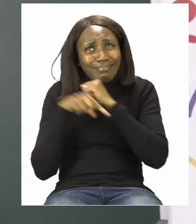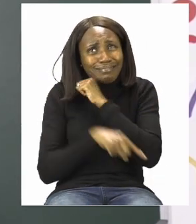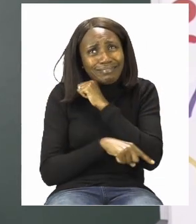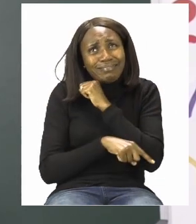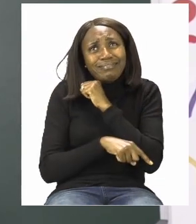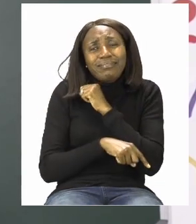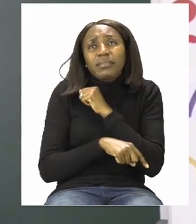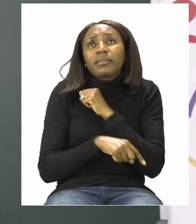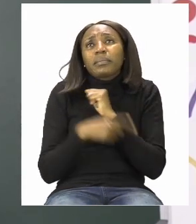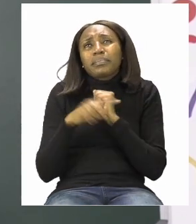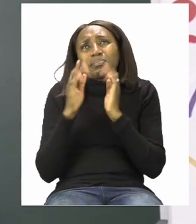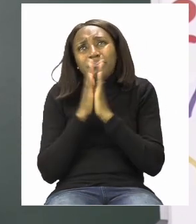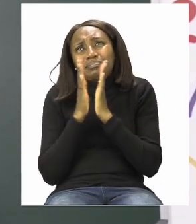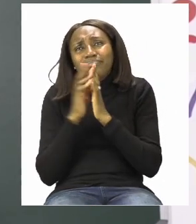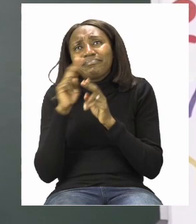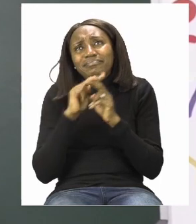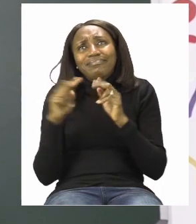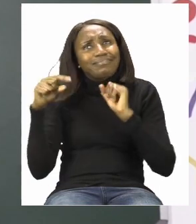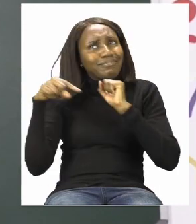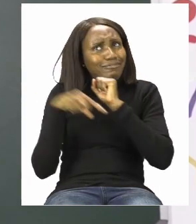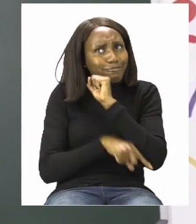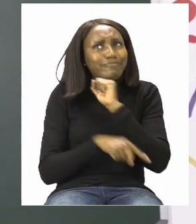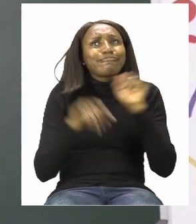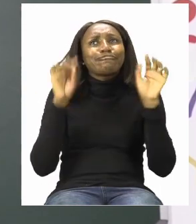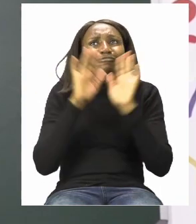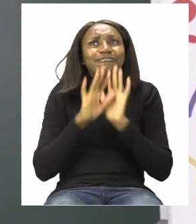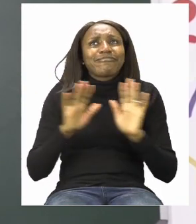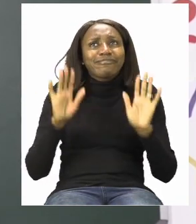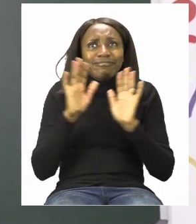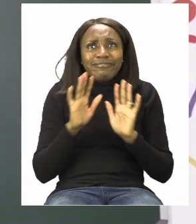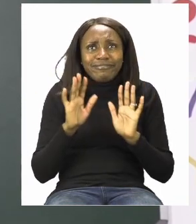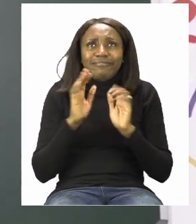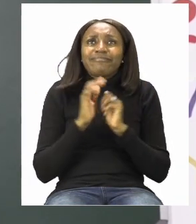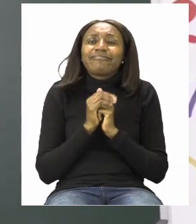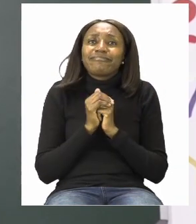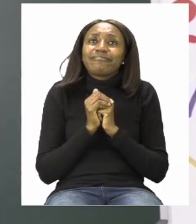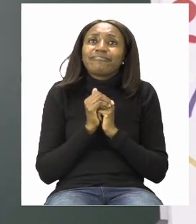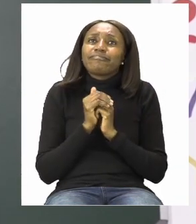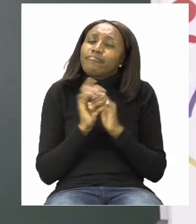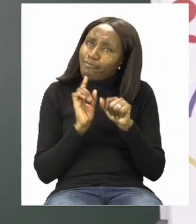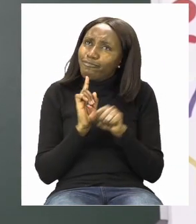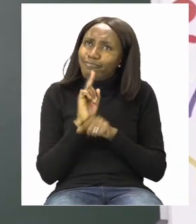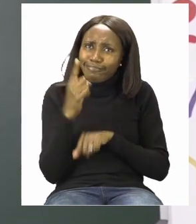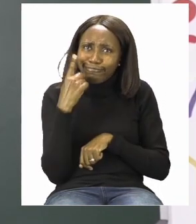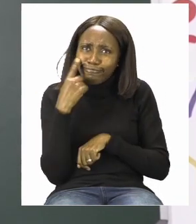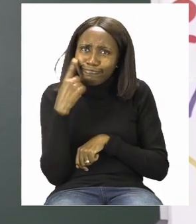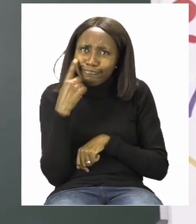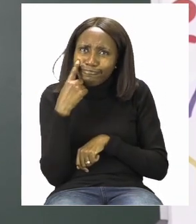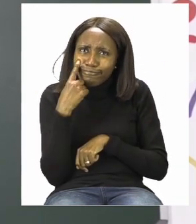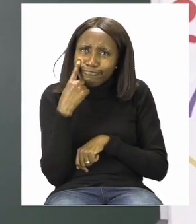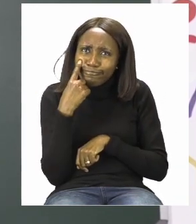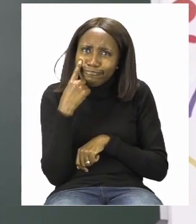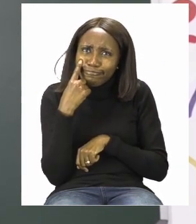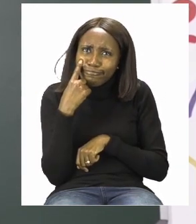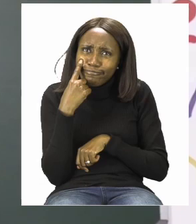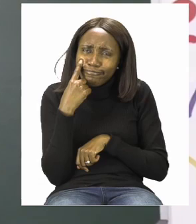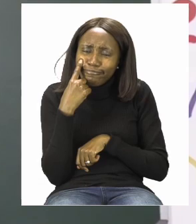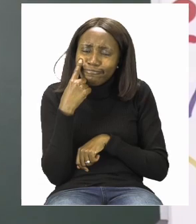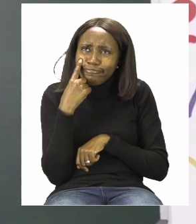other dark colors. So I'm going to first look at my first picture and see what is